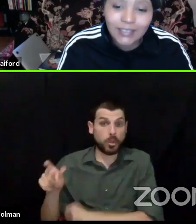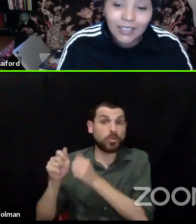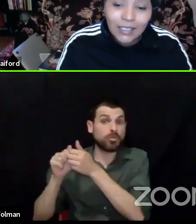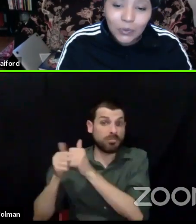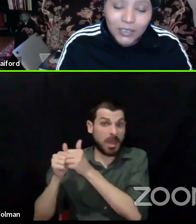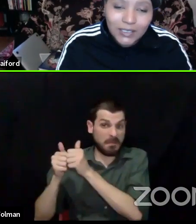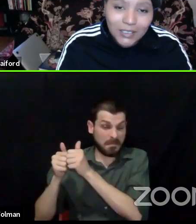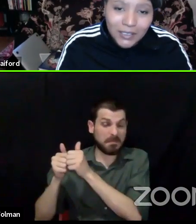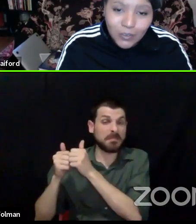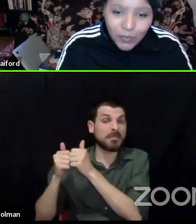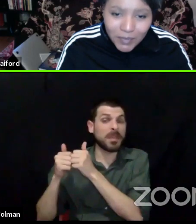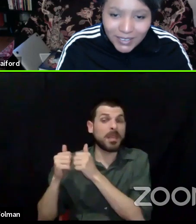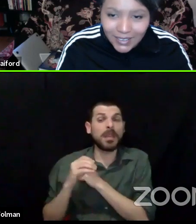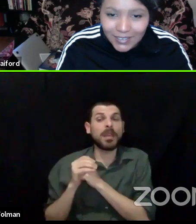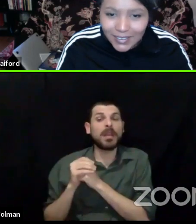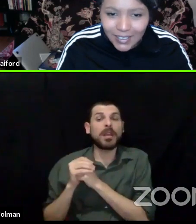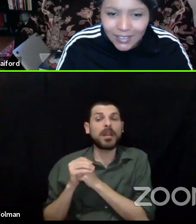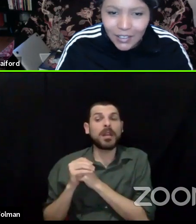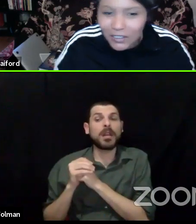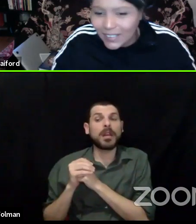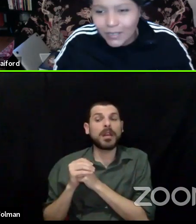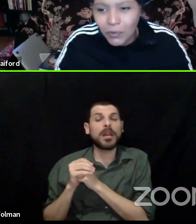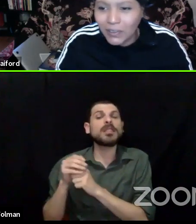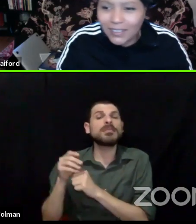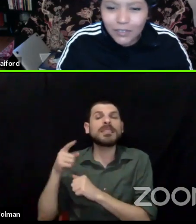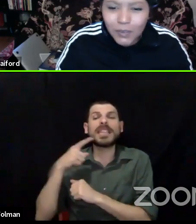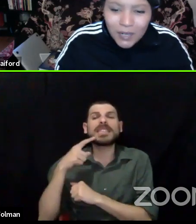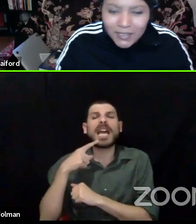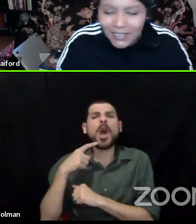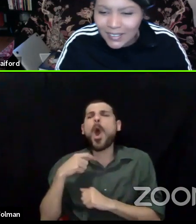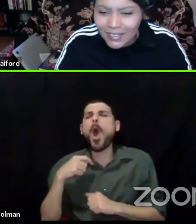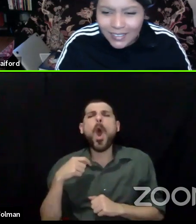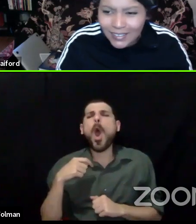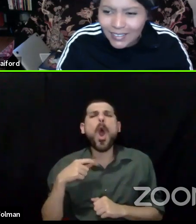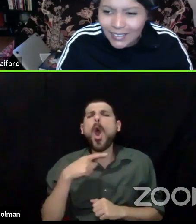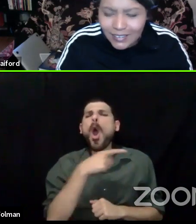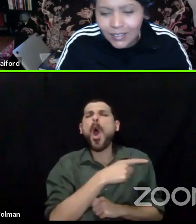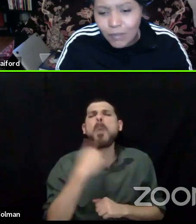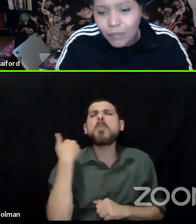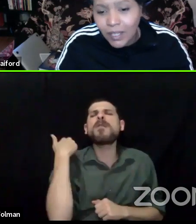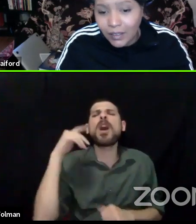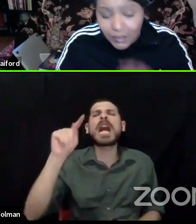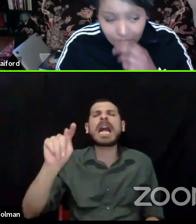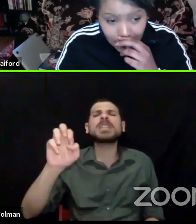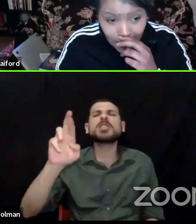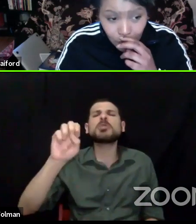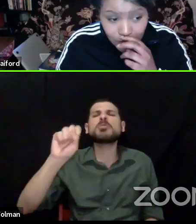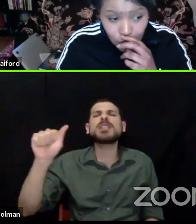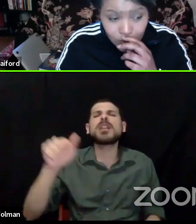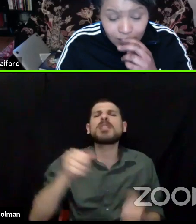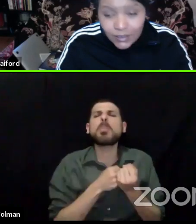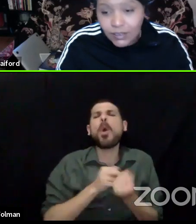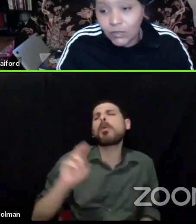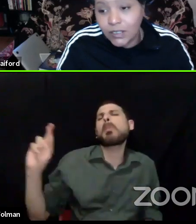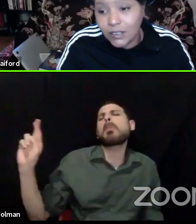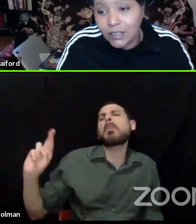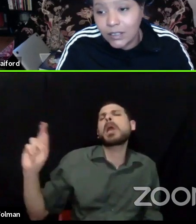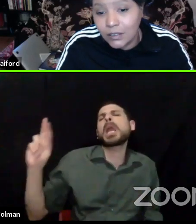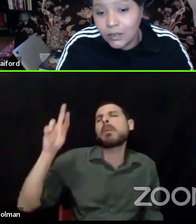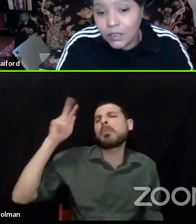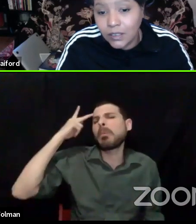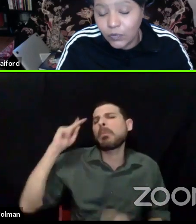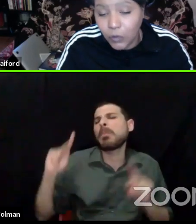campaign was throwing information out saying, oh, she supported a Republican and da da da da. And literally I worked with Dennis